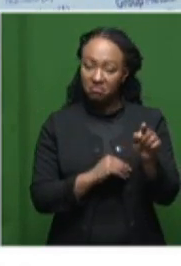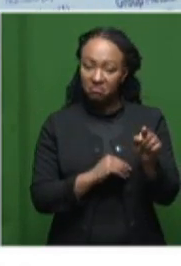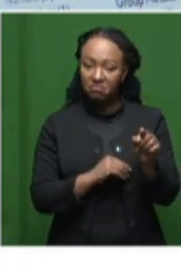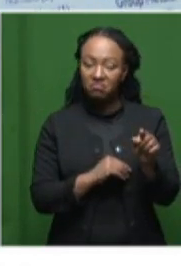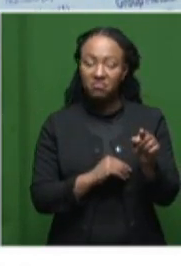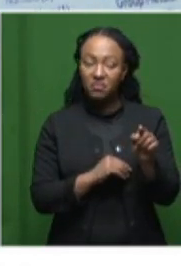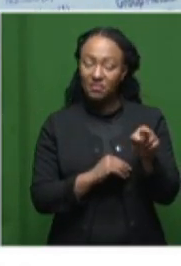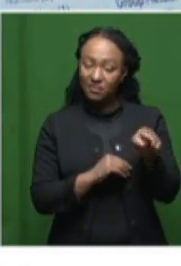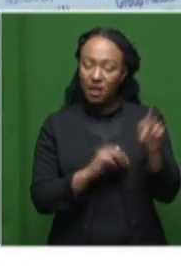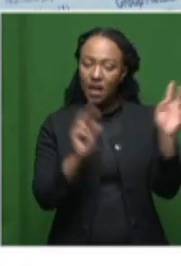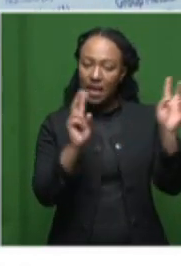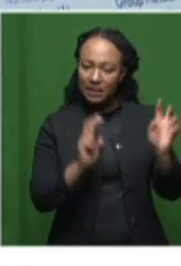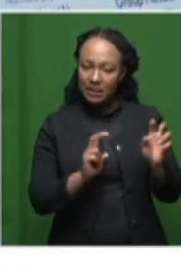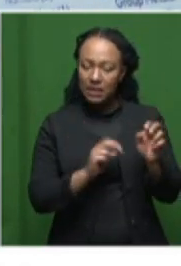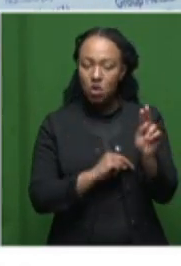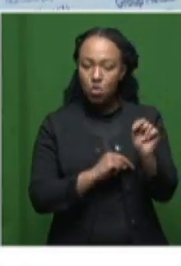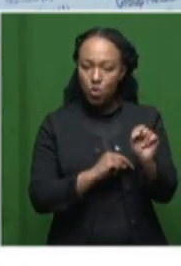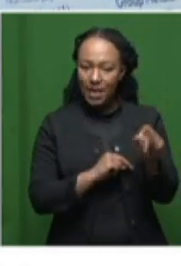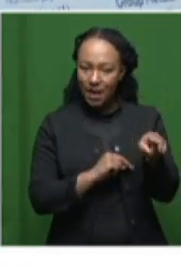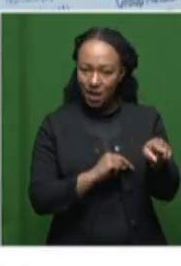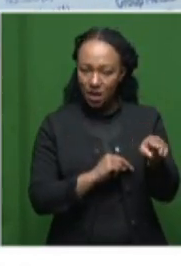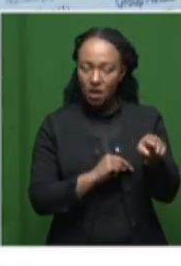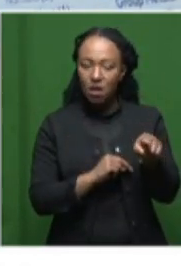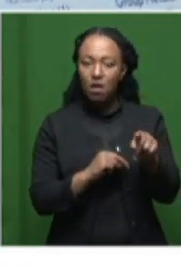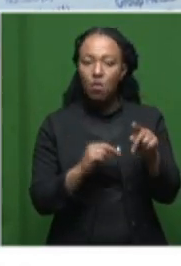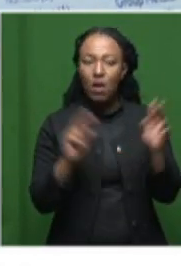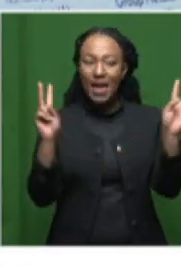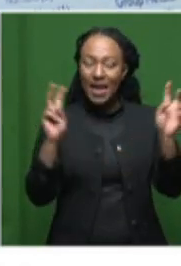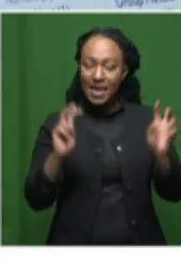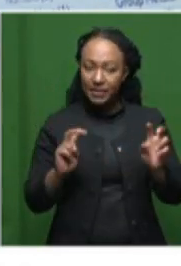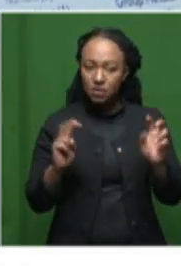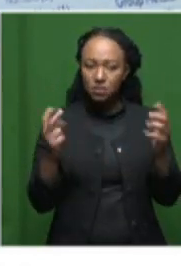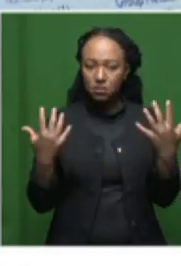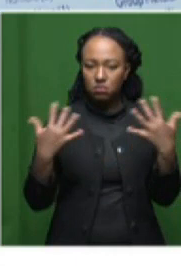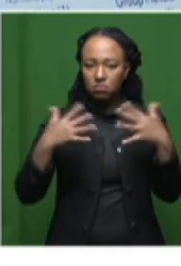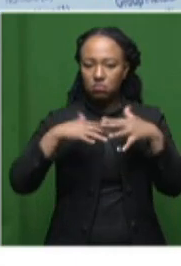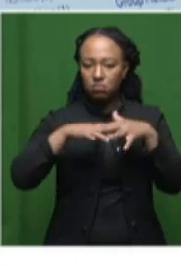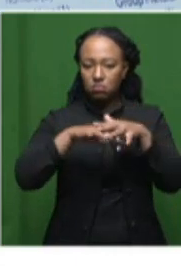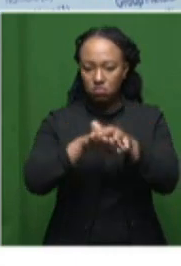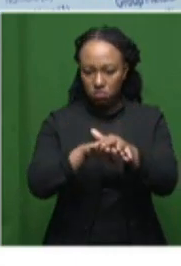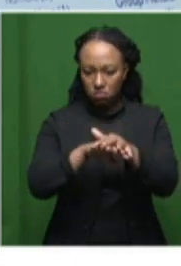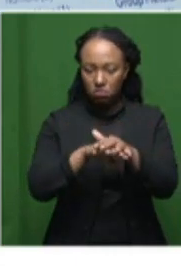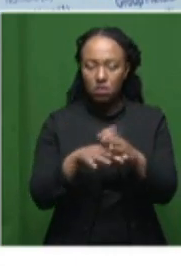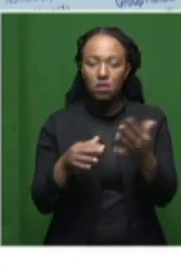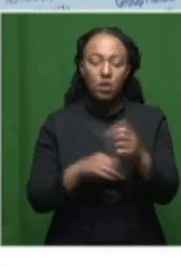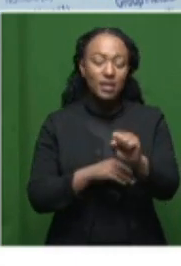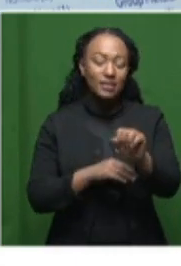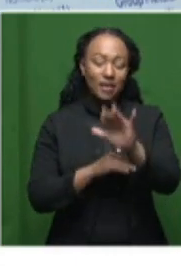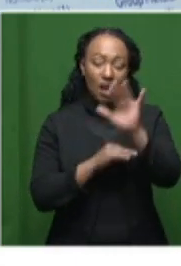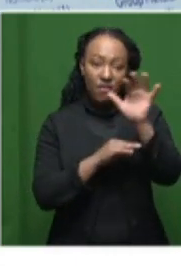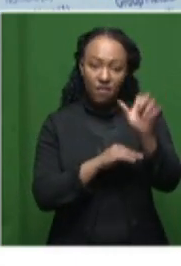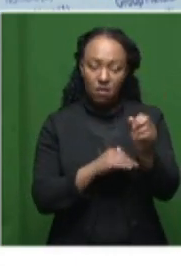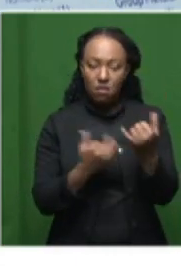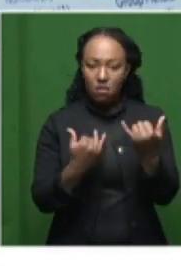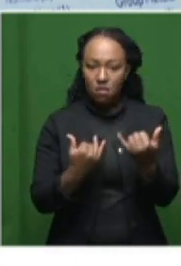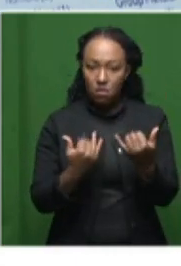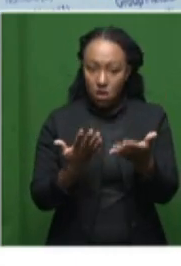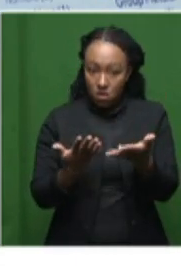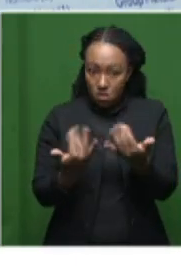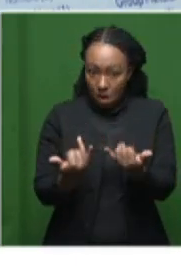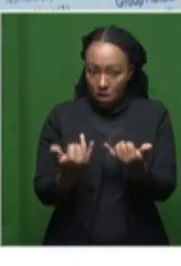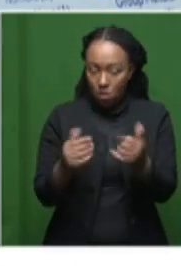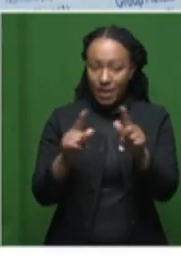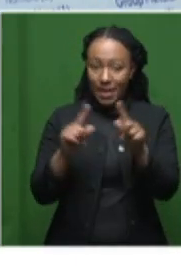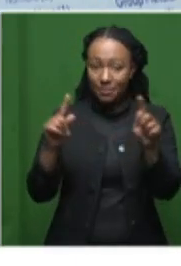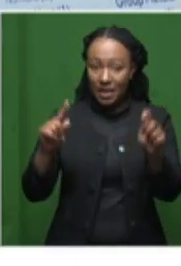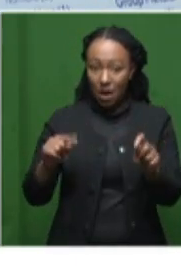you've indicated, is part of the energy mix in South Africa. So, as we are standing here in Cape Town, the